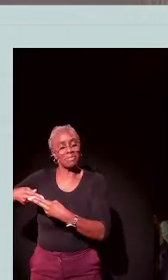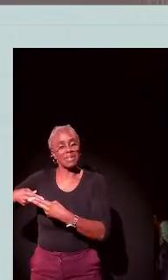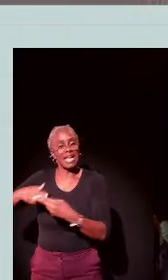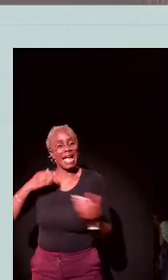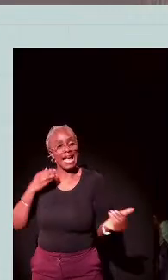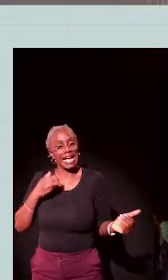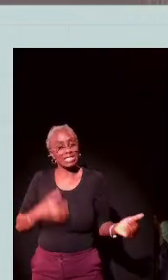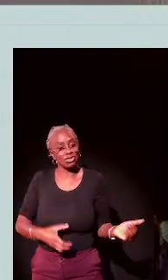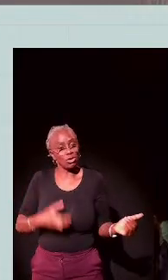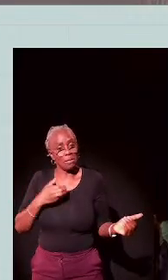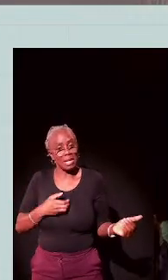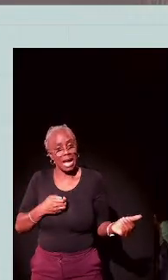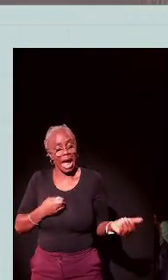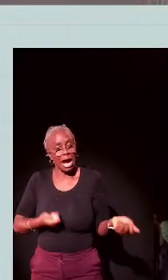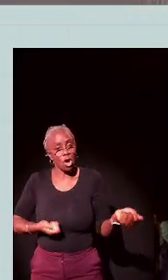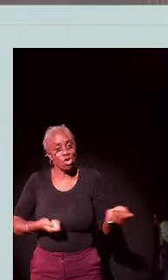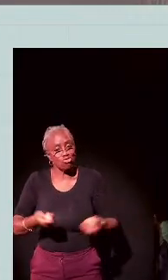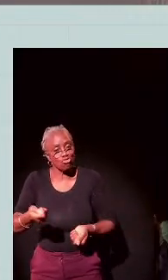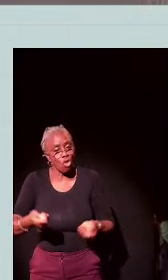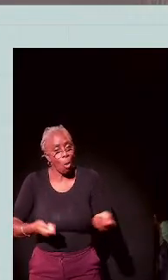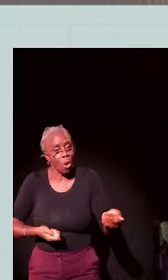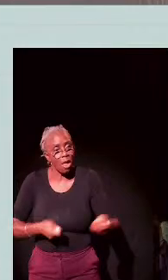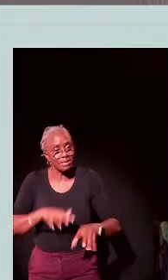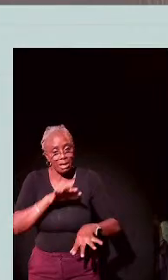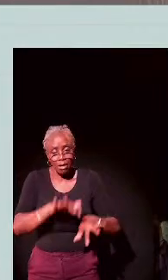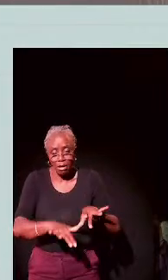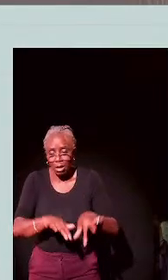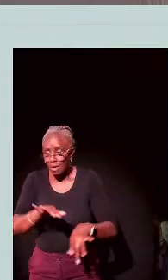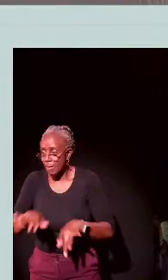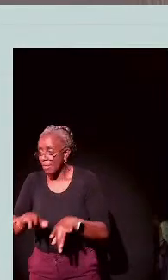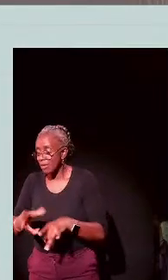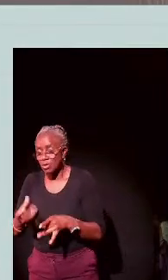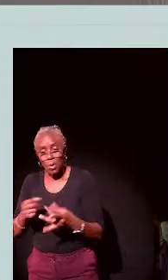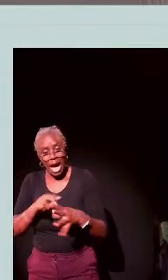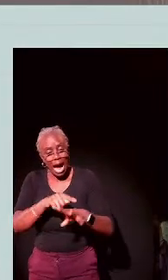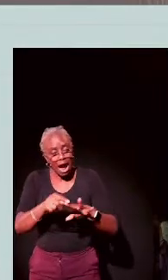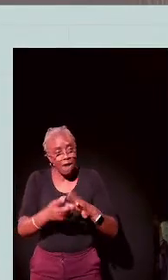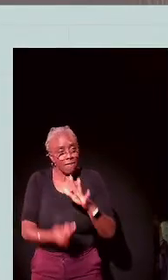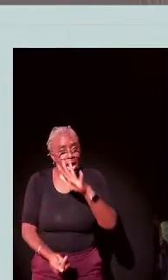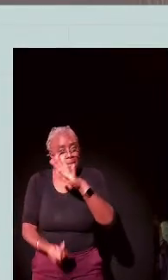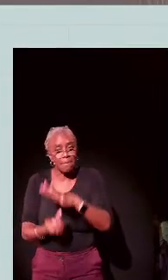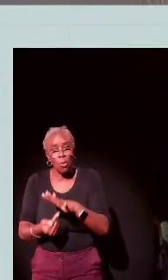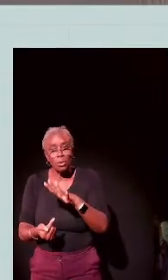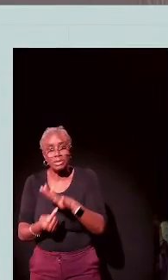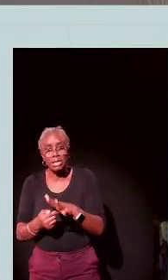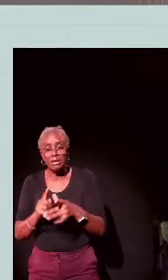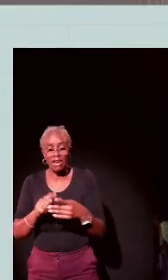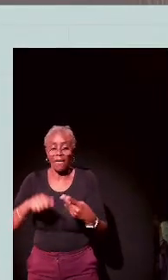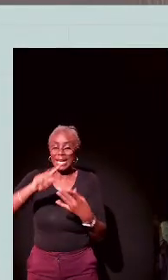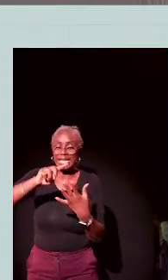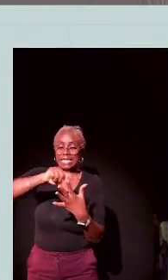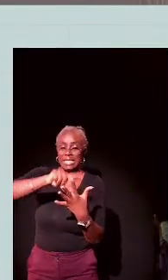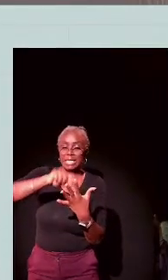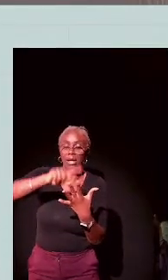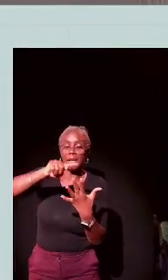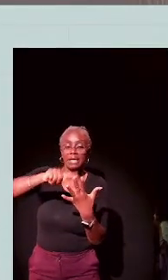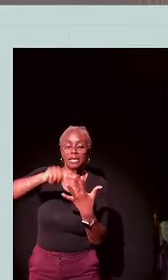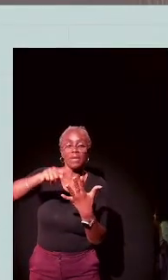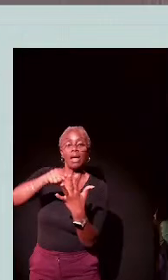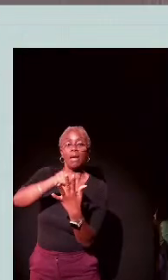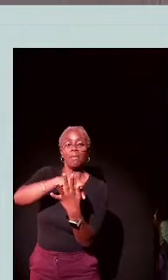instruments or controllers assume that you're going to have these fingers as your primary fingers, which are your index, middle, and